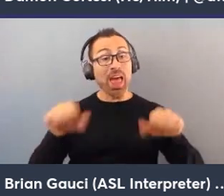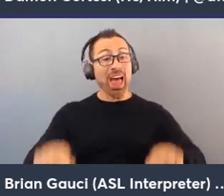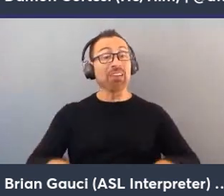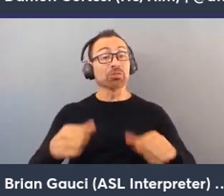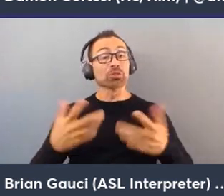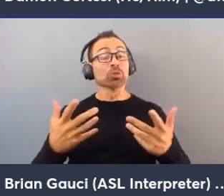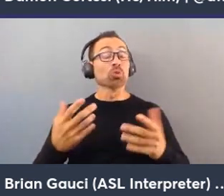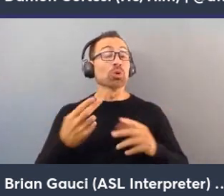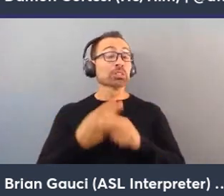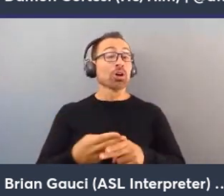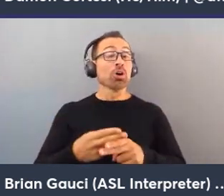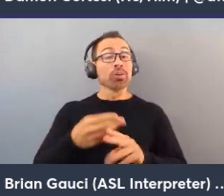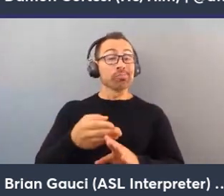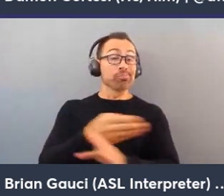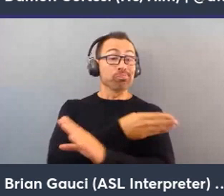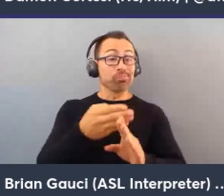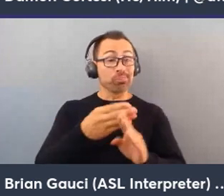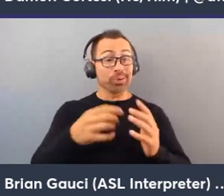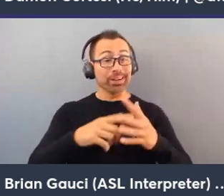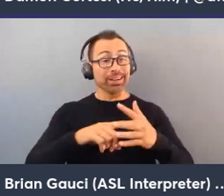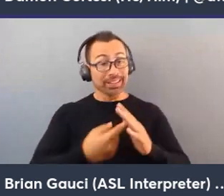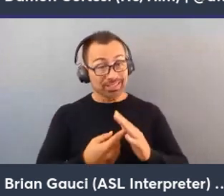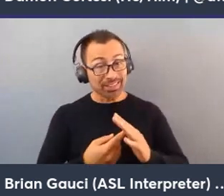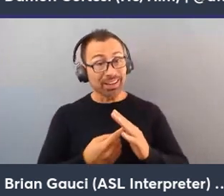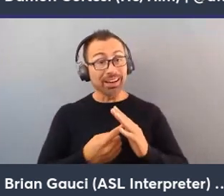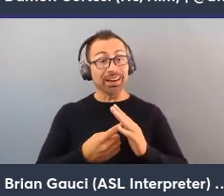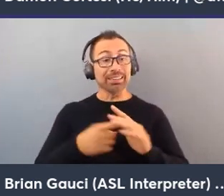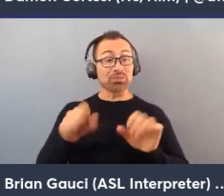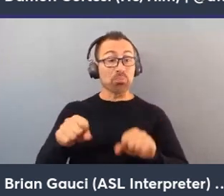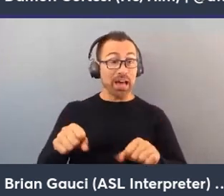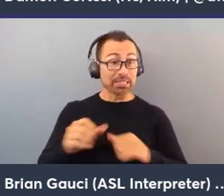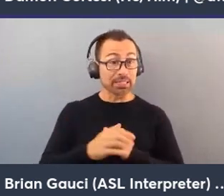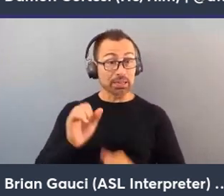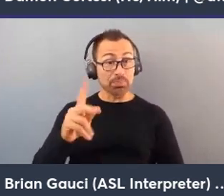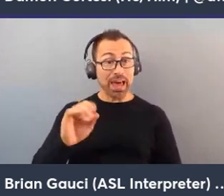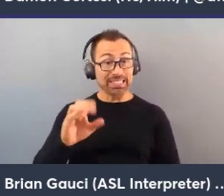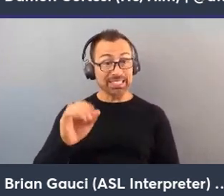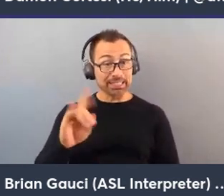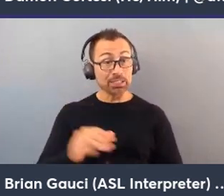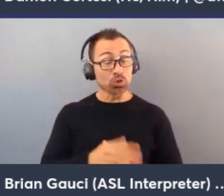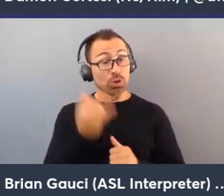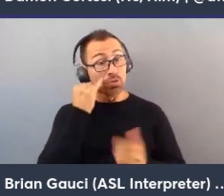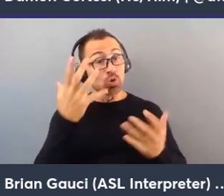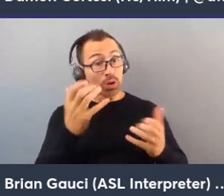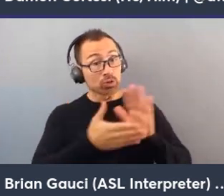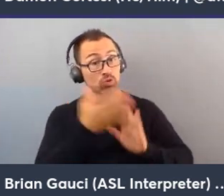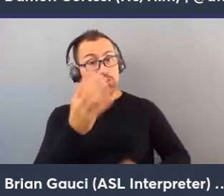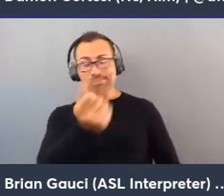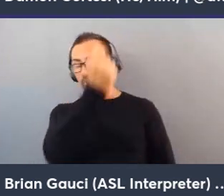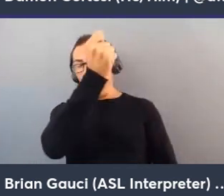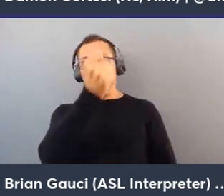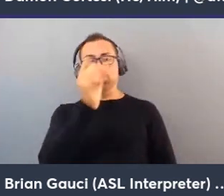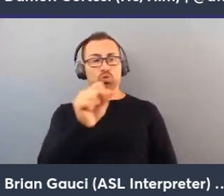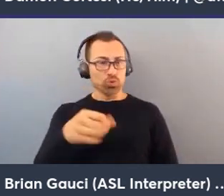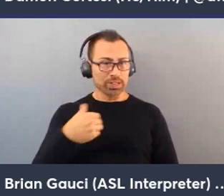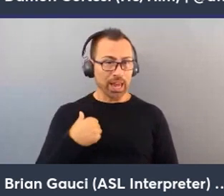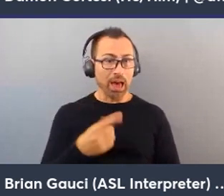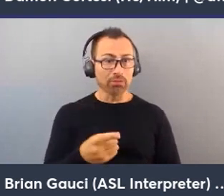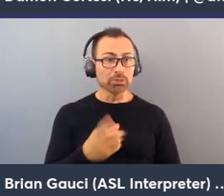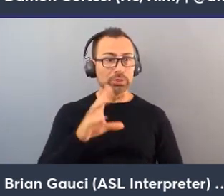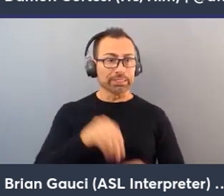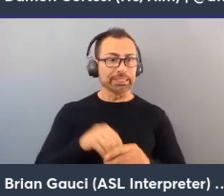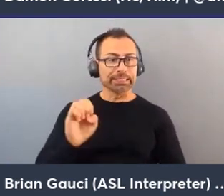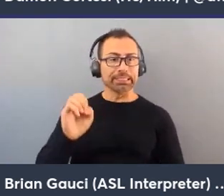So if you want your jobs to run within seconds, you can have this pre-initialized capacity in EMR Serverless, and when you submit a job, it runs